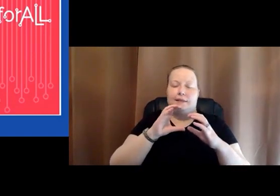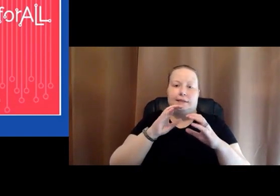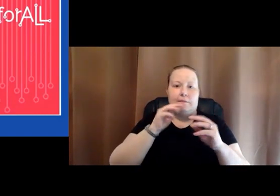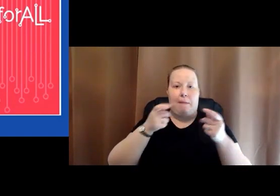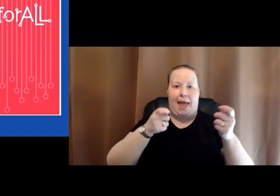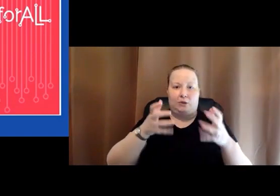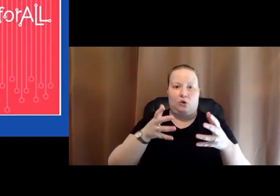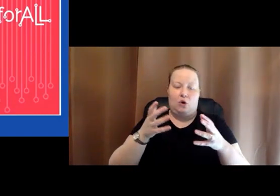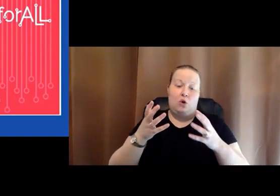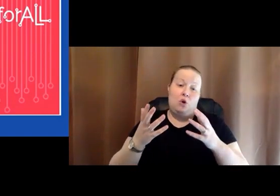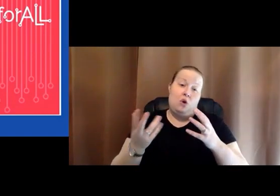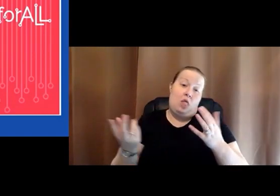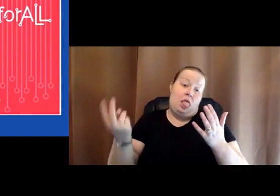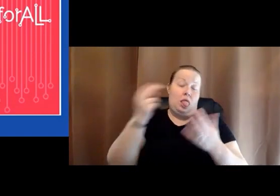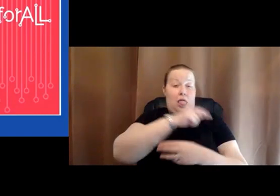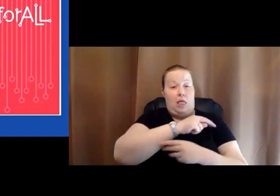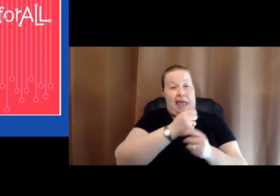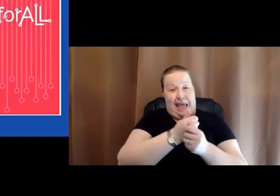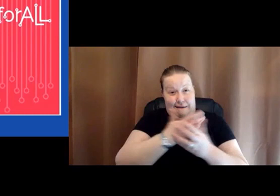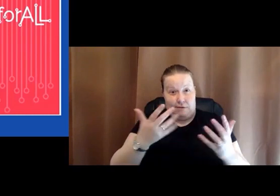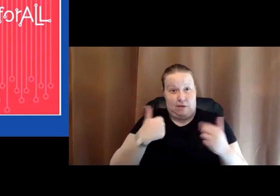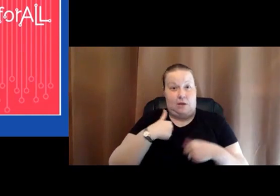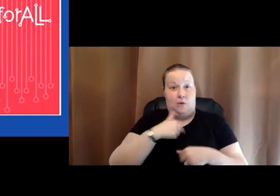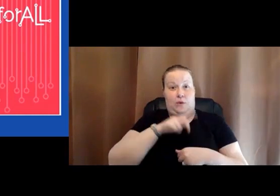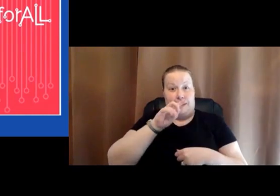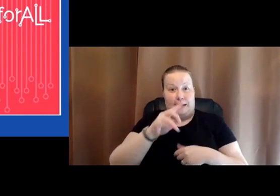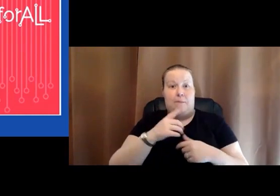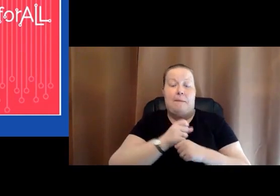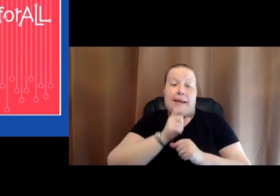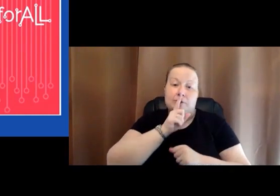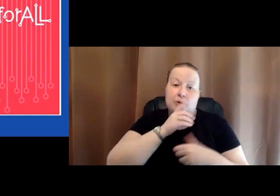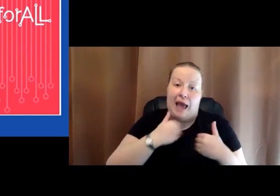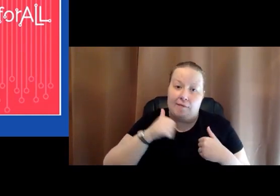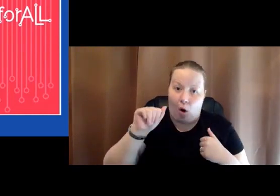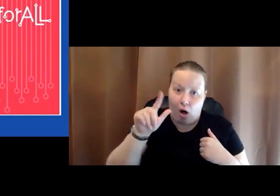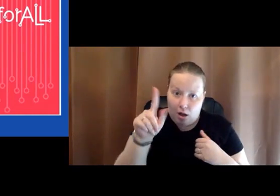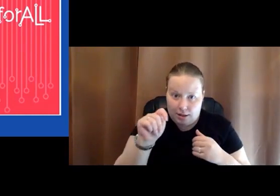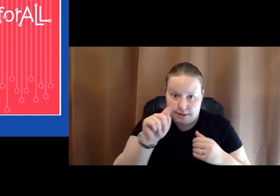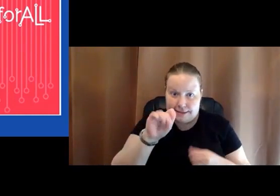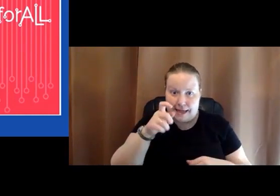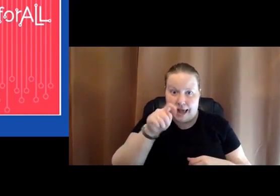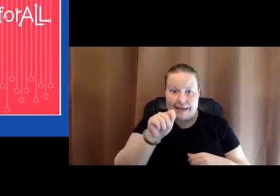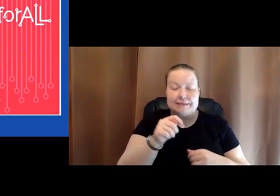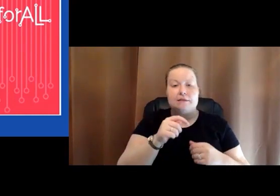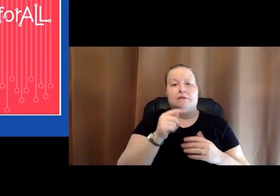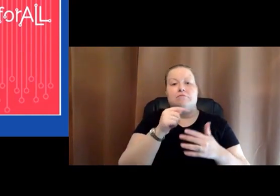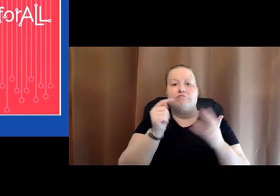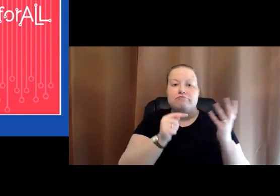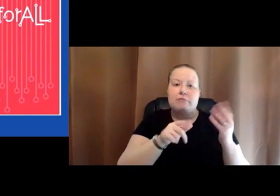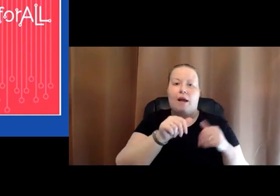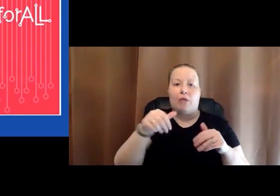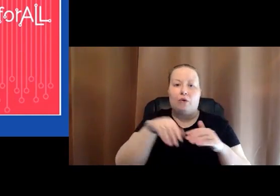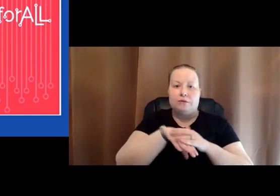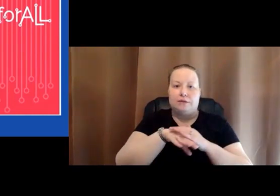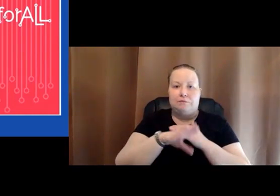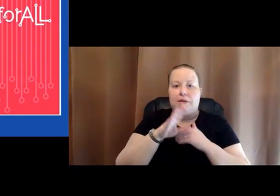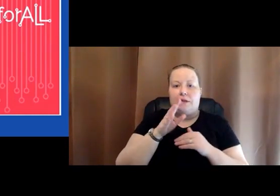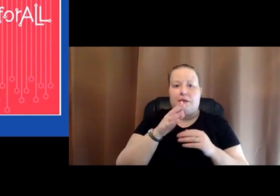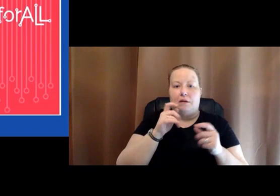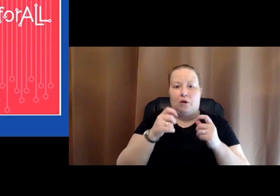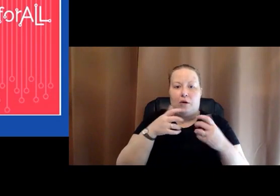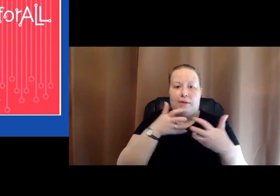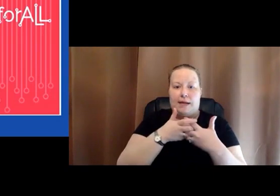done in the past and make sure there's alt text and other accessibility accommodations in our messaging and